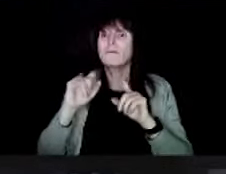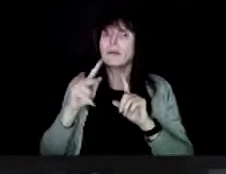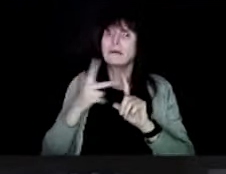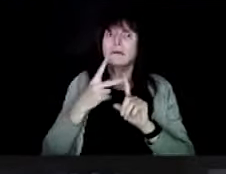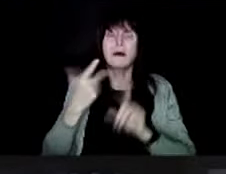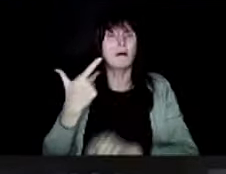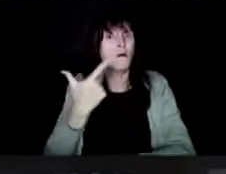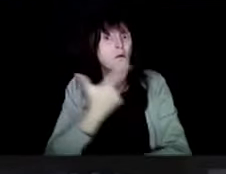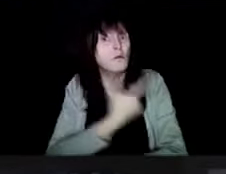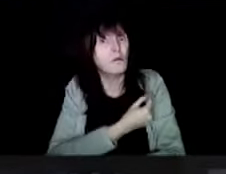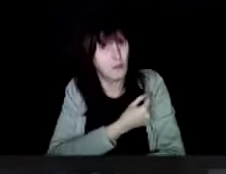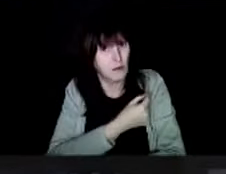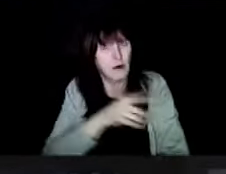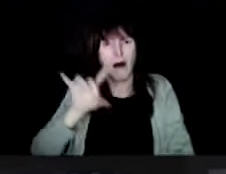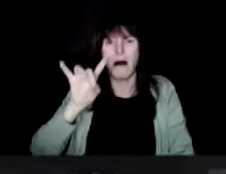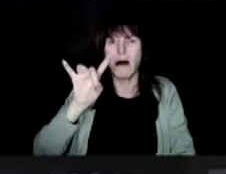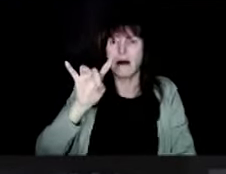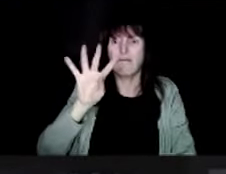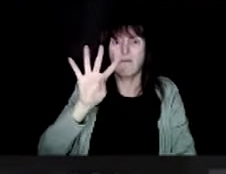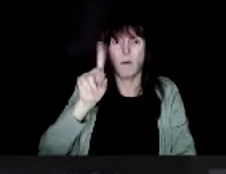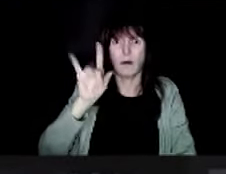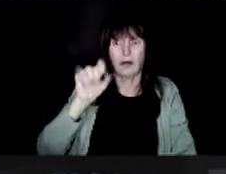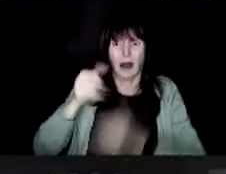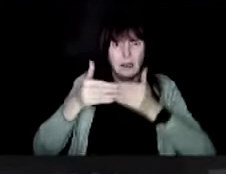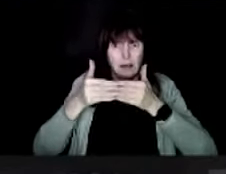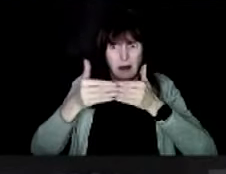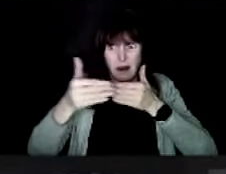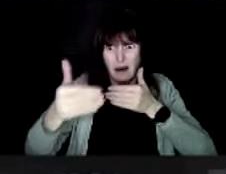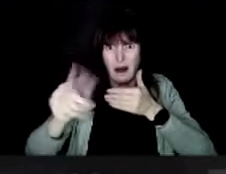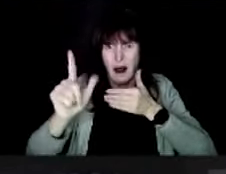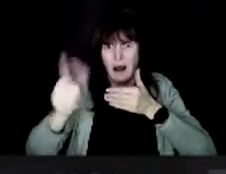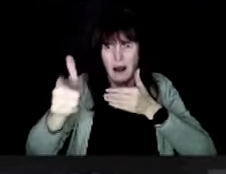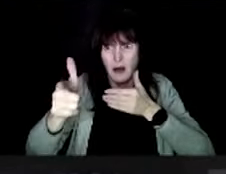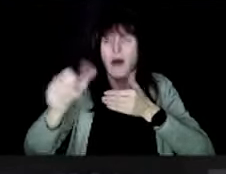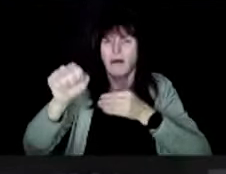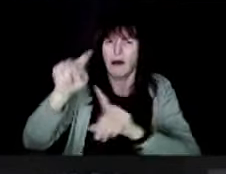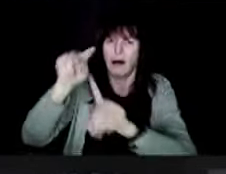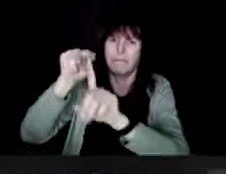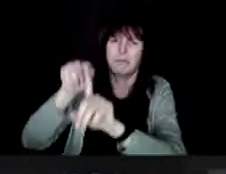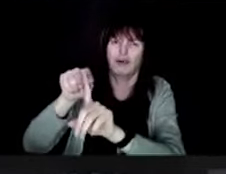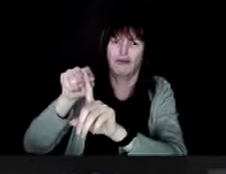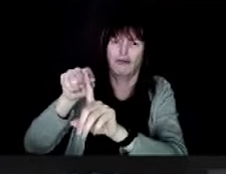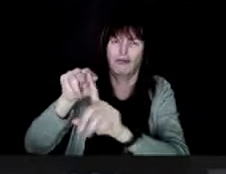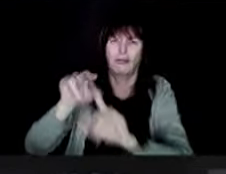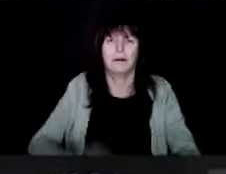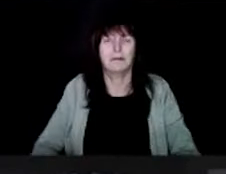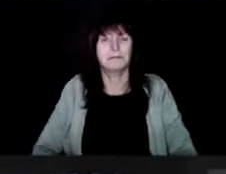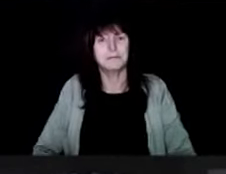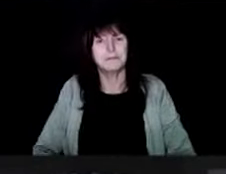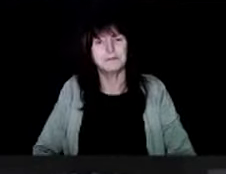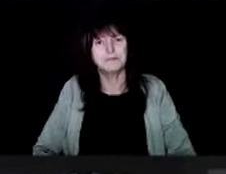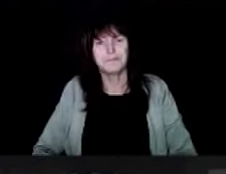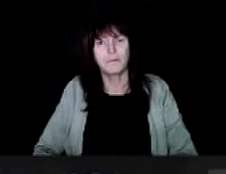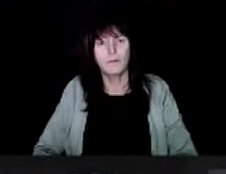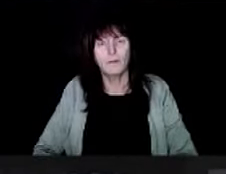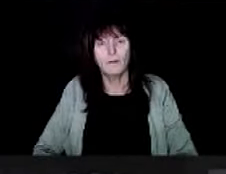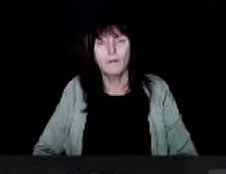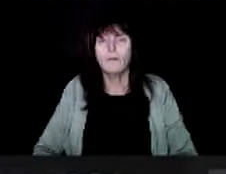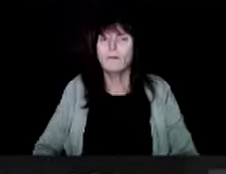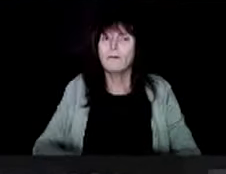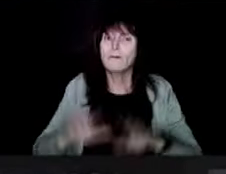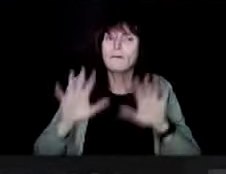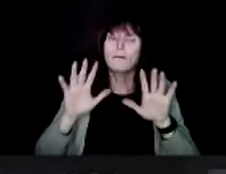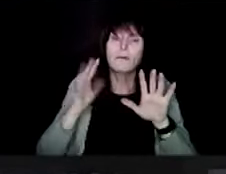is an opportunity for you to rebook your COVID-19 vaccine appointment earlier than your current scheduled date, whether for